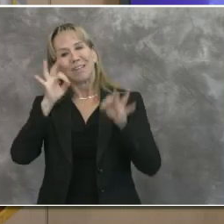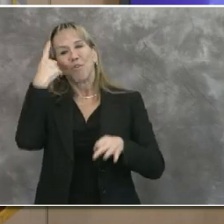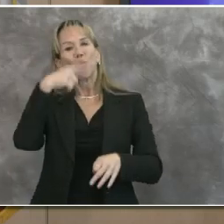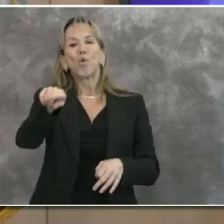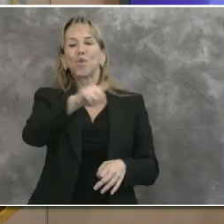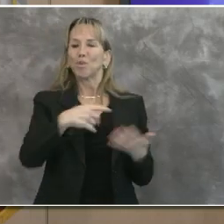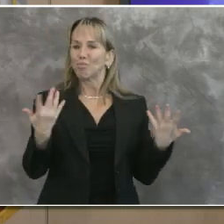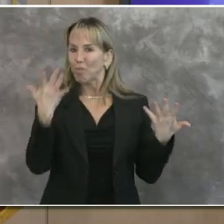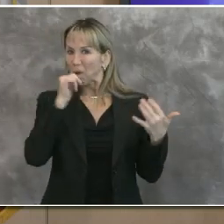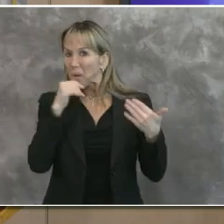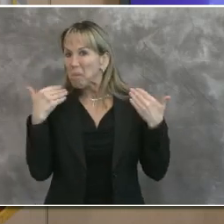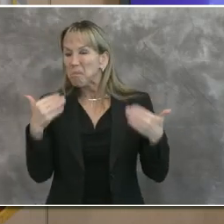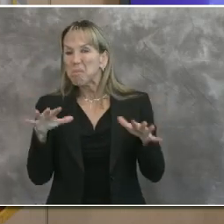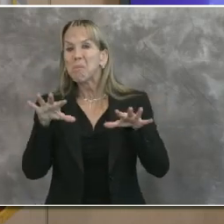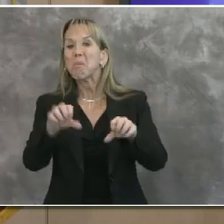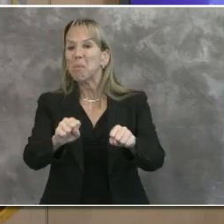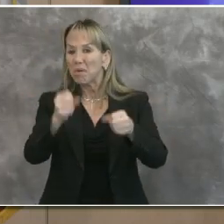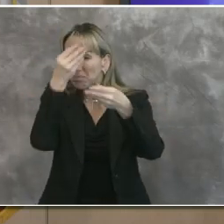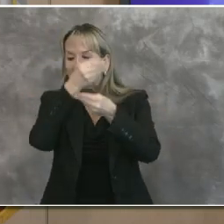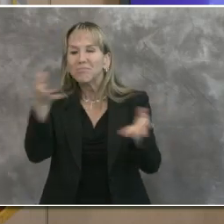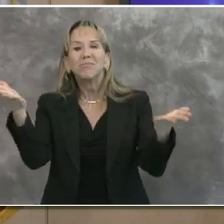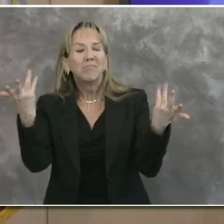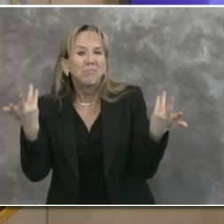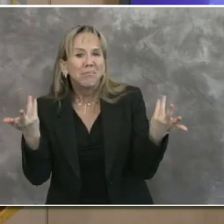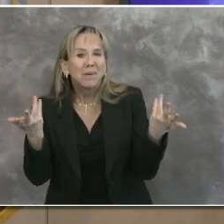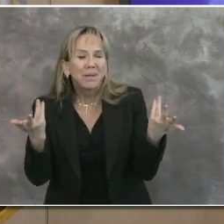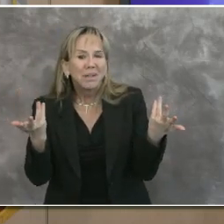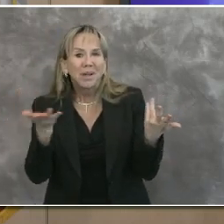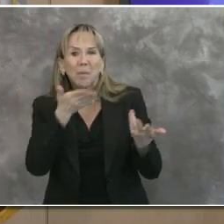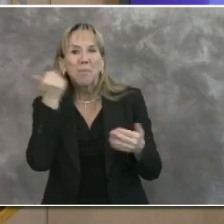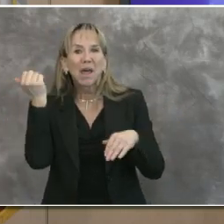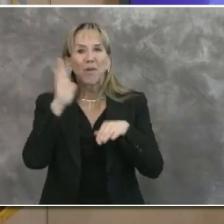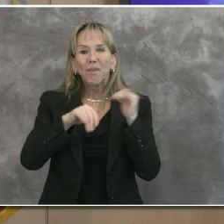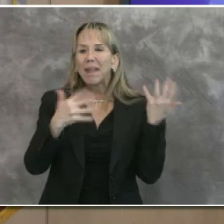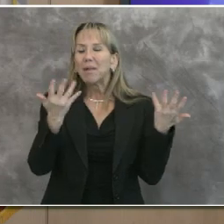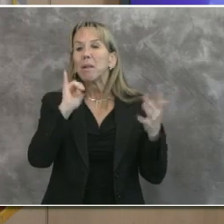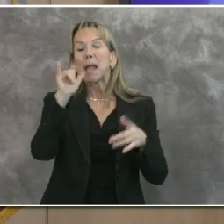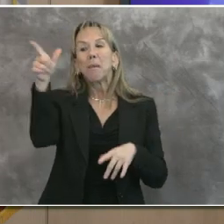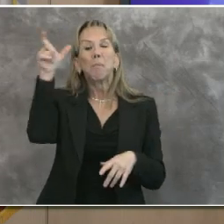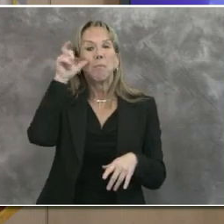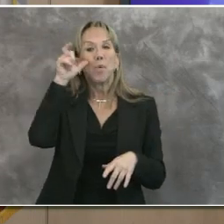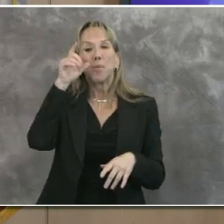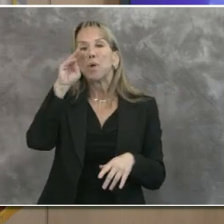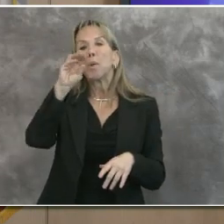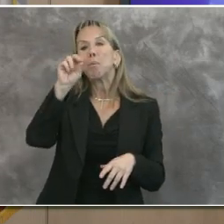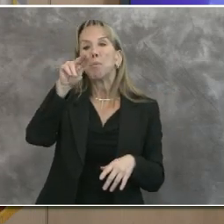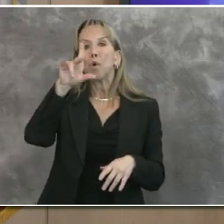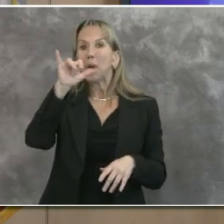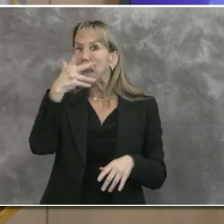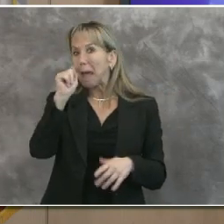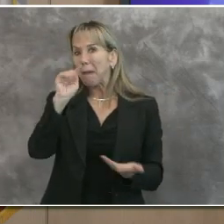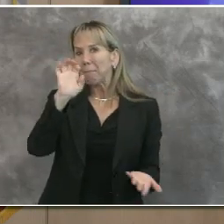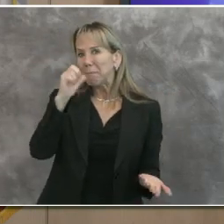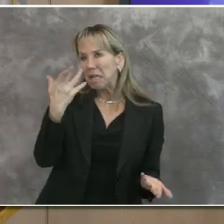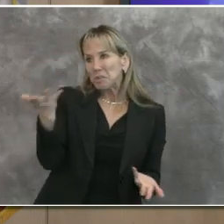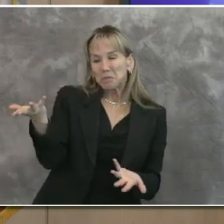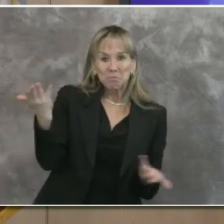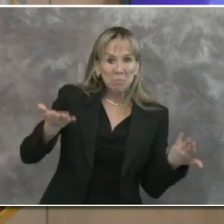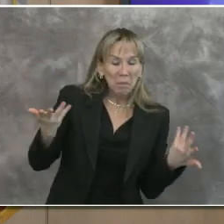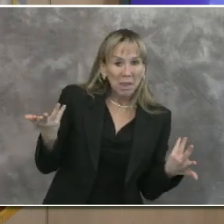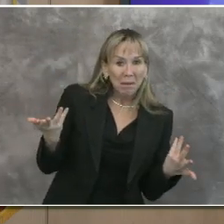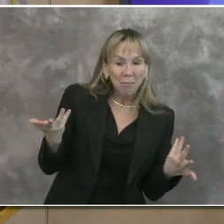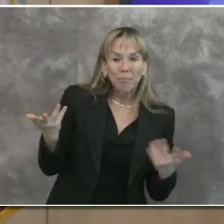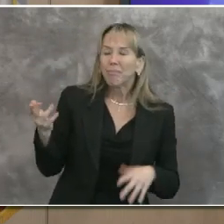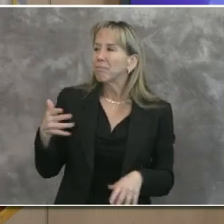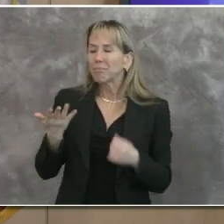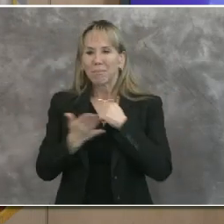so we have a uniform opening and we aren't funneling people into, say, Moonlight Beach, for example, and Encinitas. Well, for example, the county